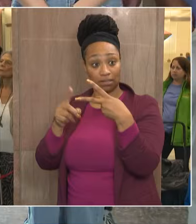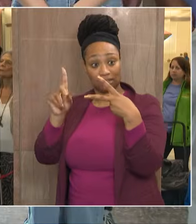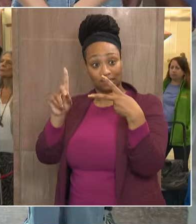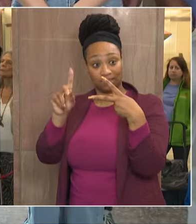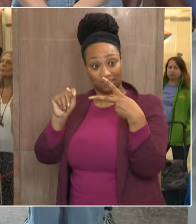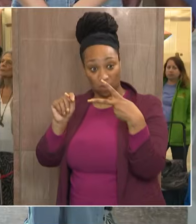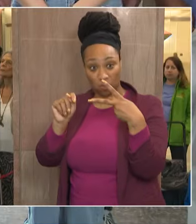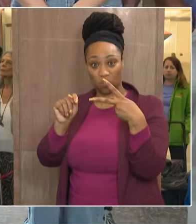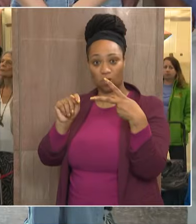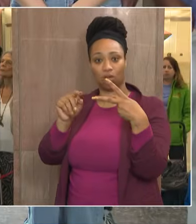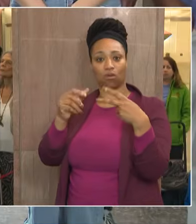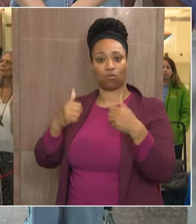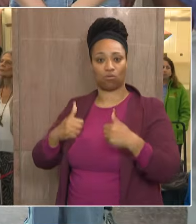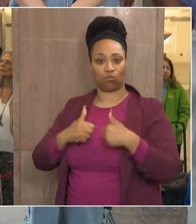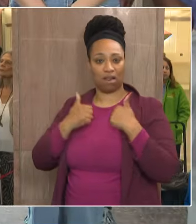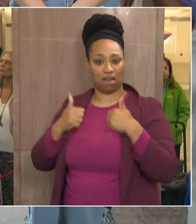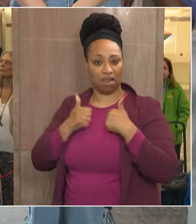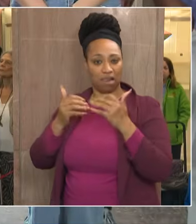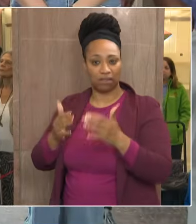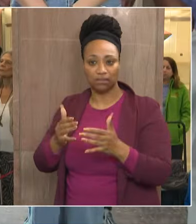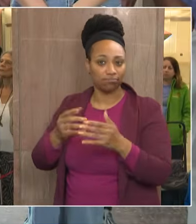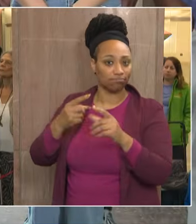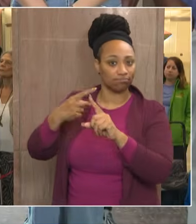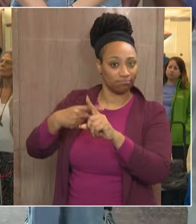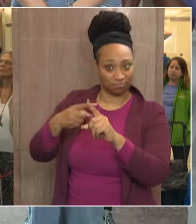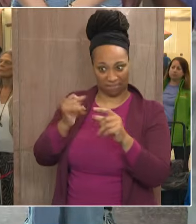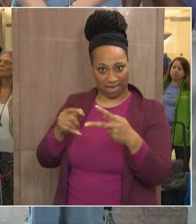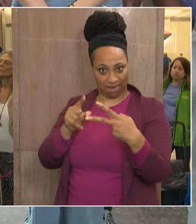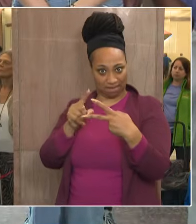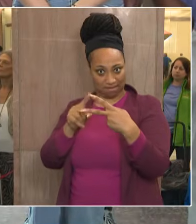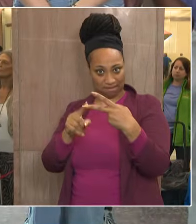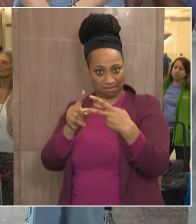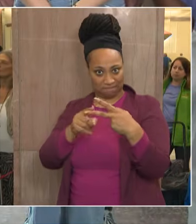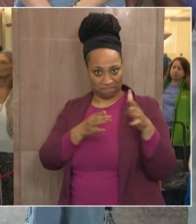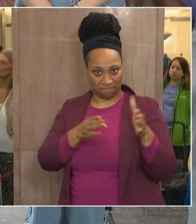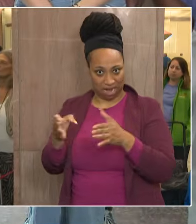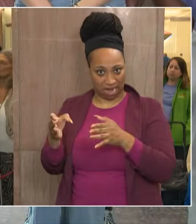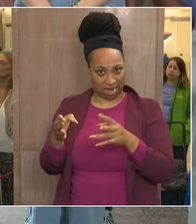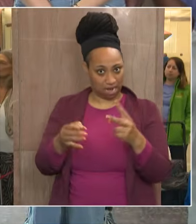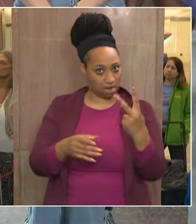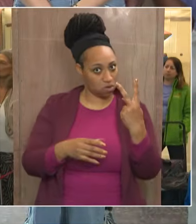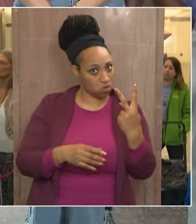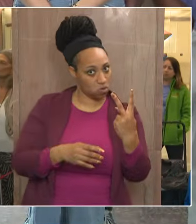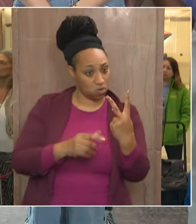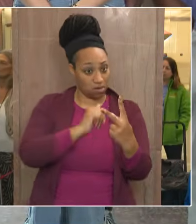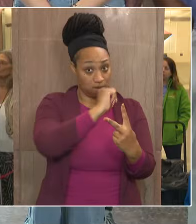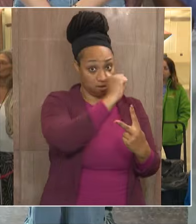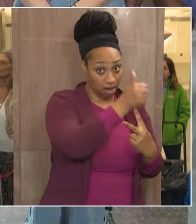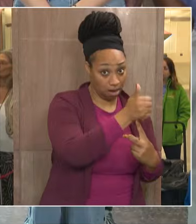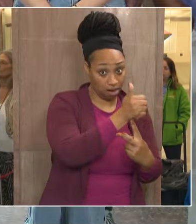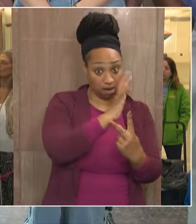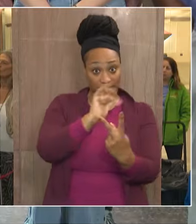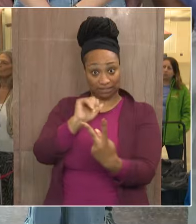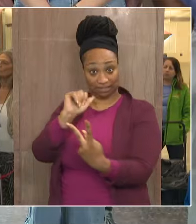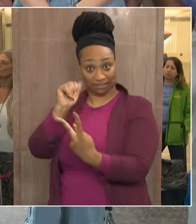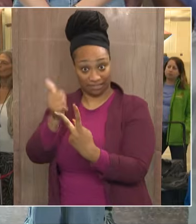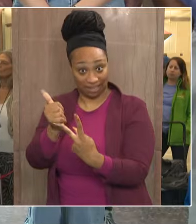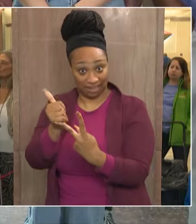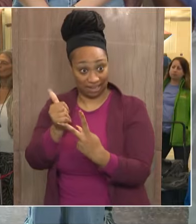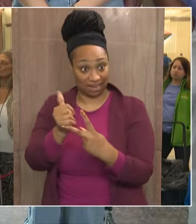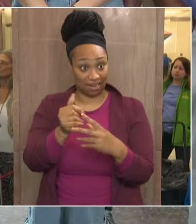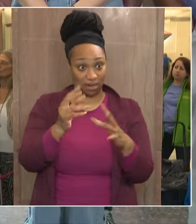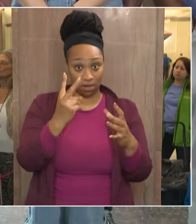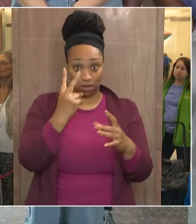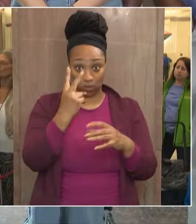in developing. And less than 2 years later, we see it coming to life. The partnership with the